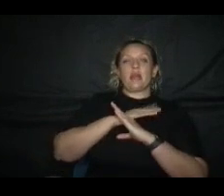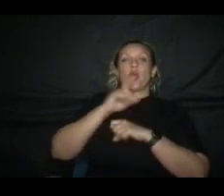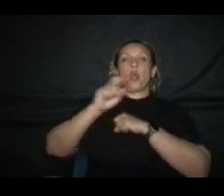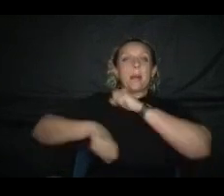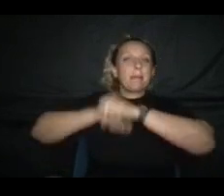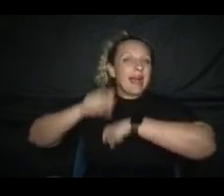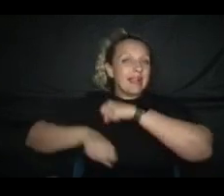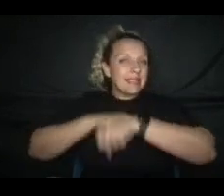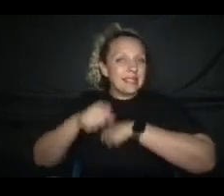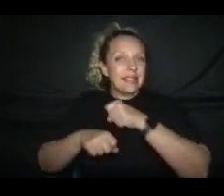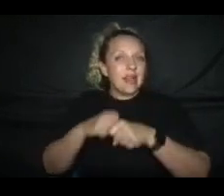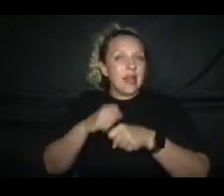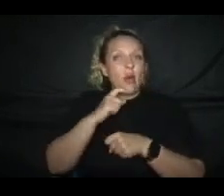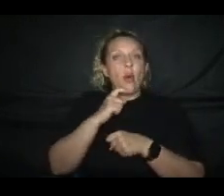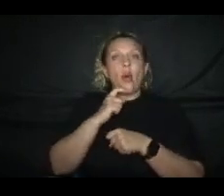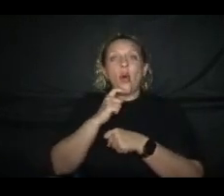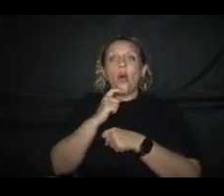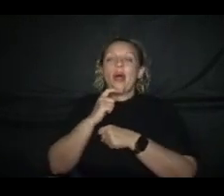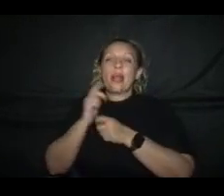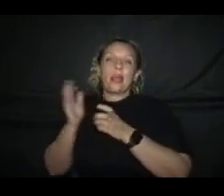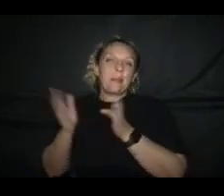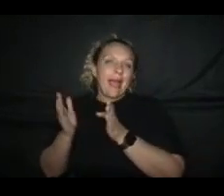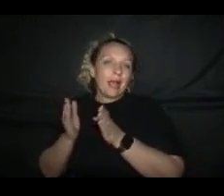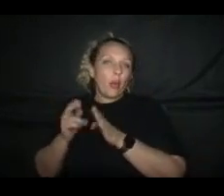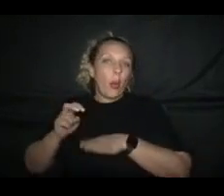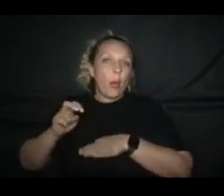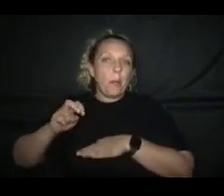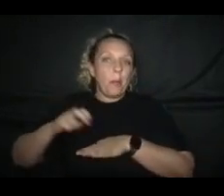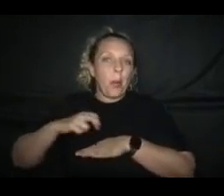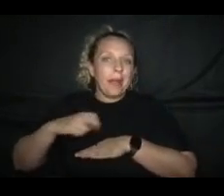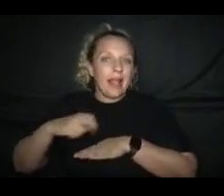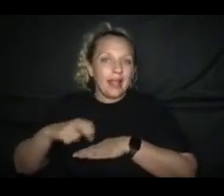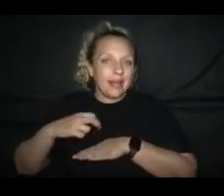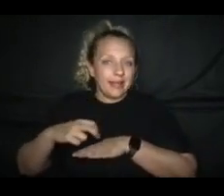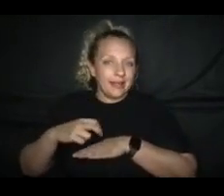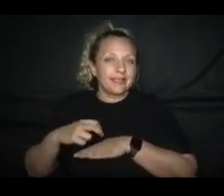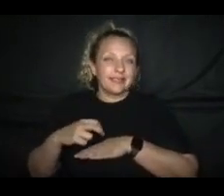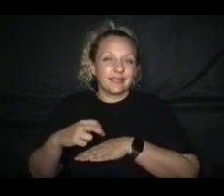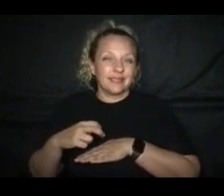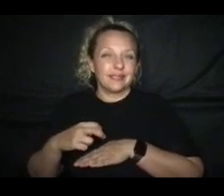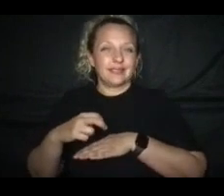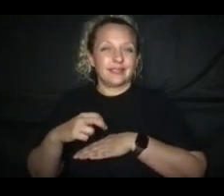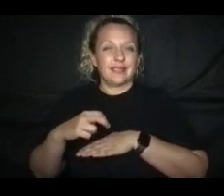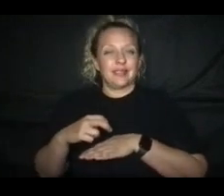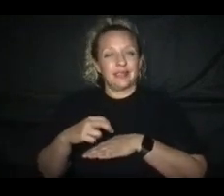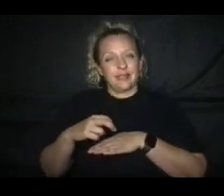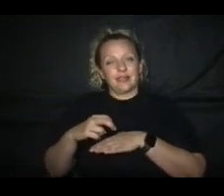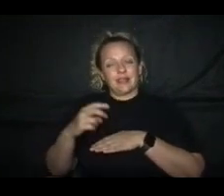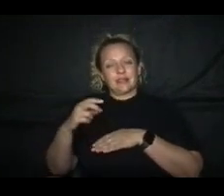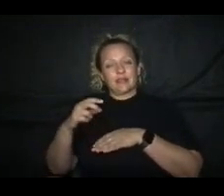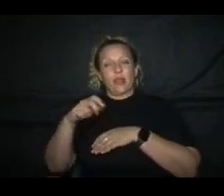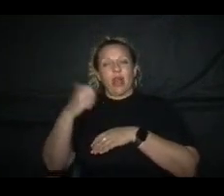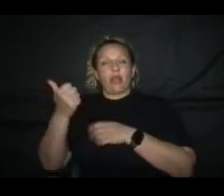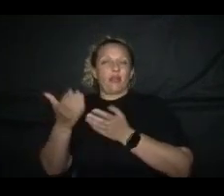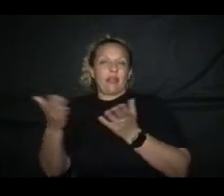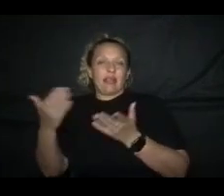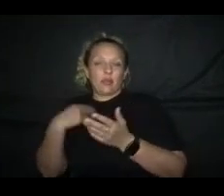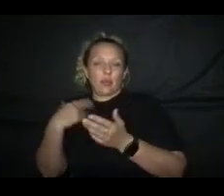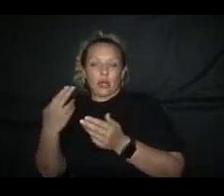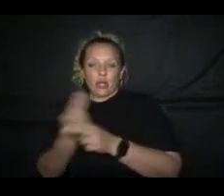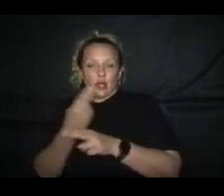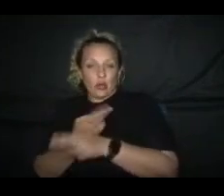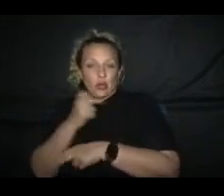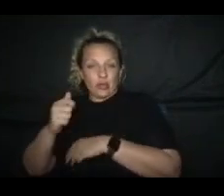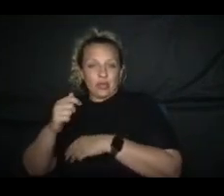micro mobility transportation utilizers have that ability to be on these their collector